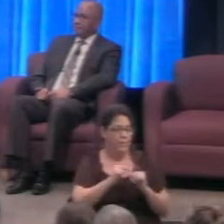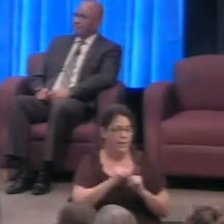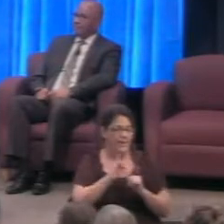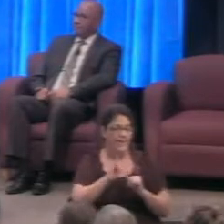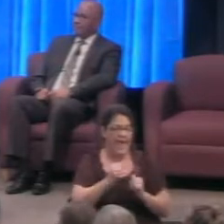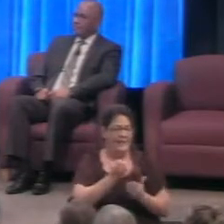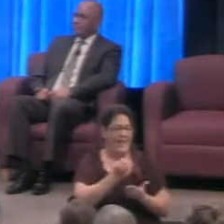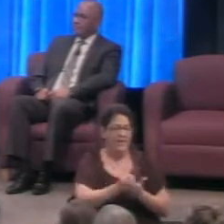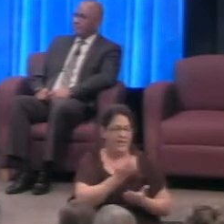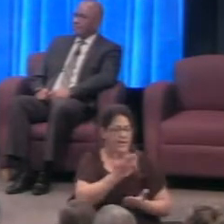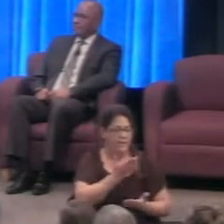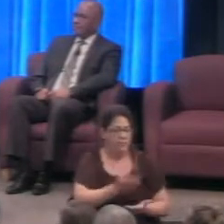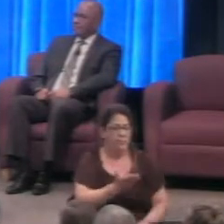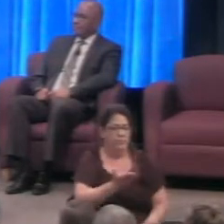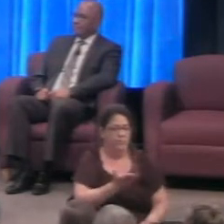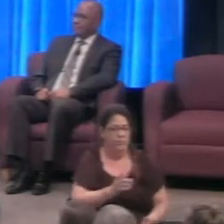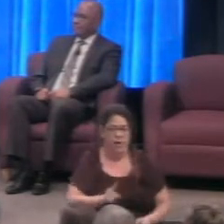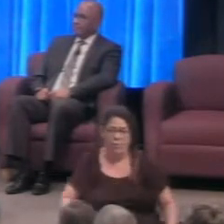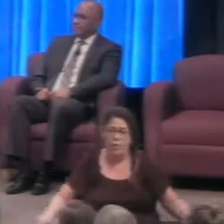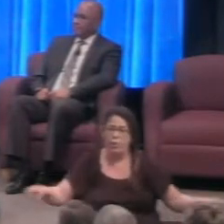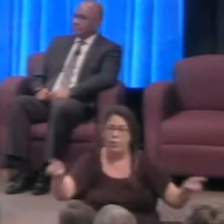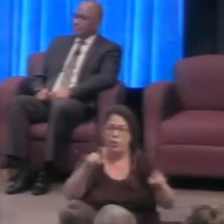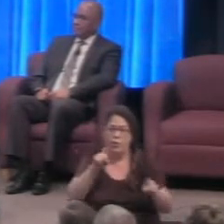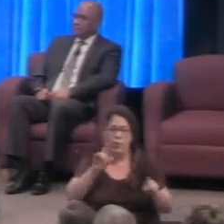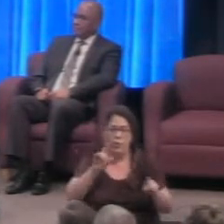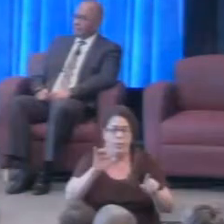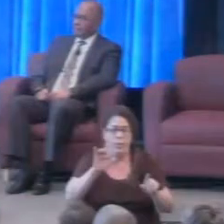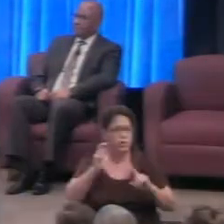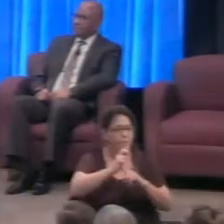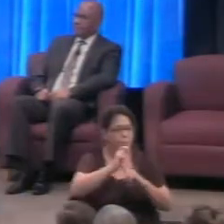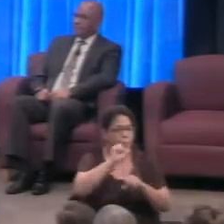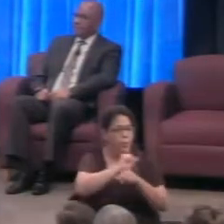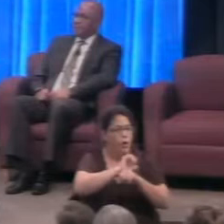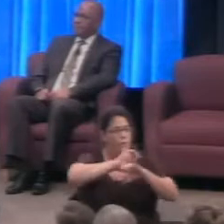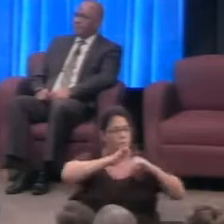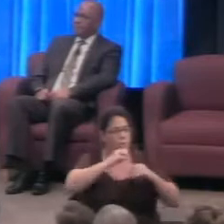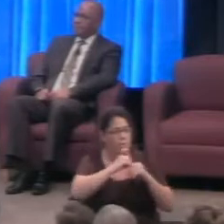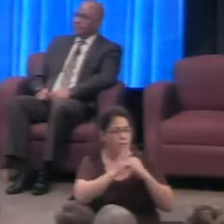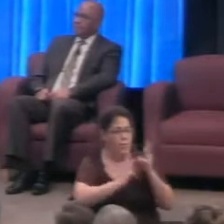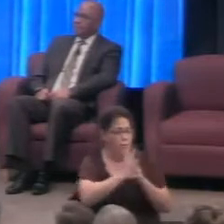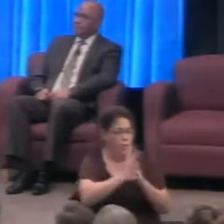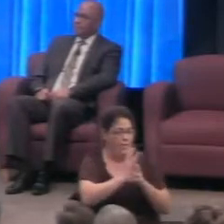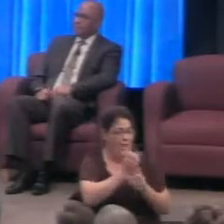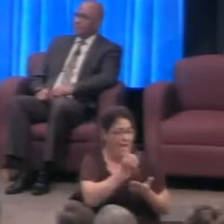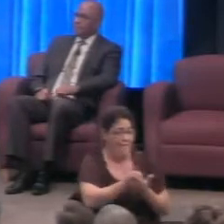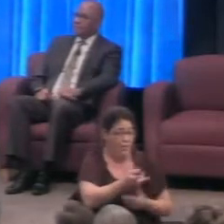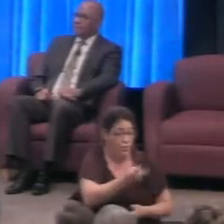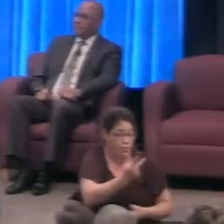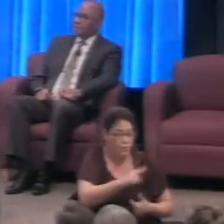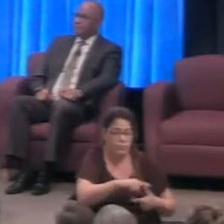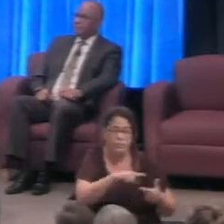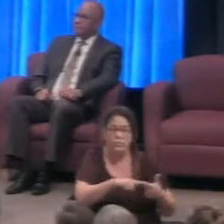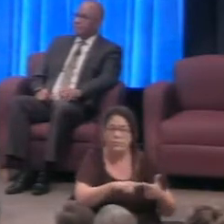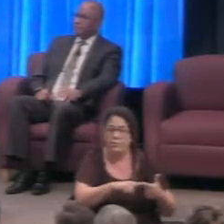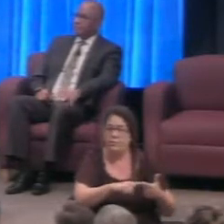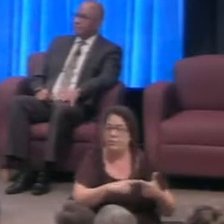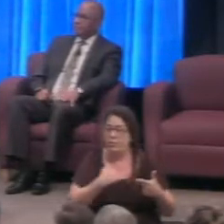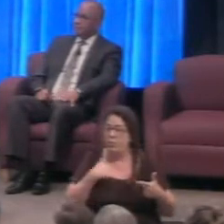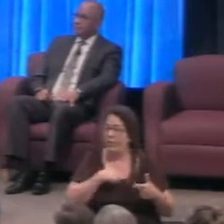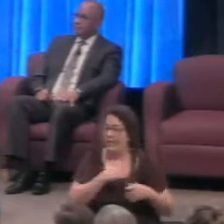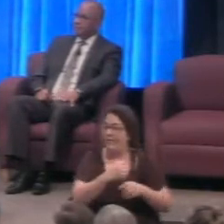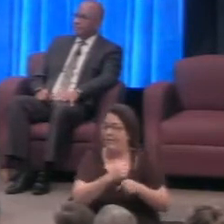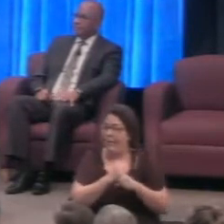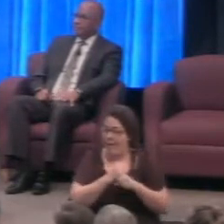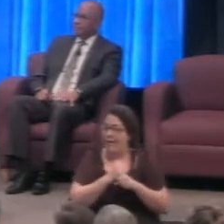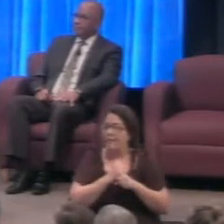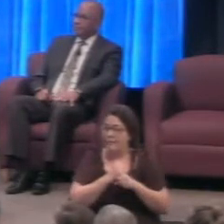evidence one, that you're the greatest workforce in the world. Evidence two, we've had furloughs on